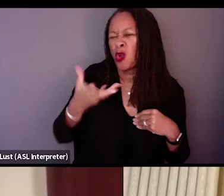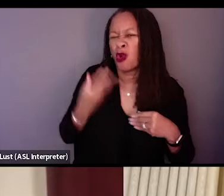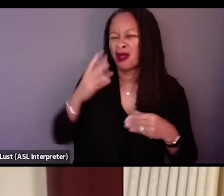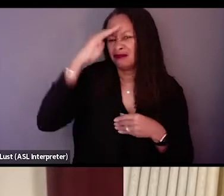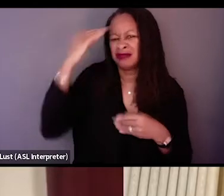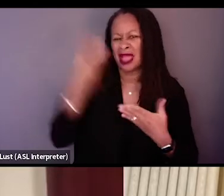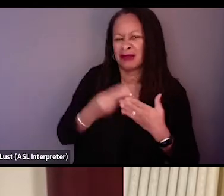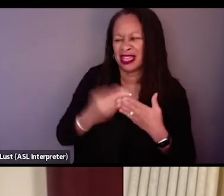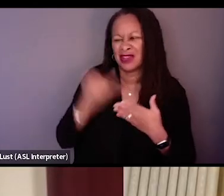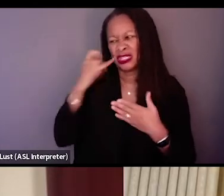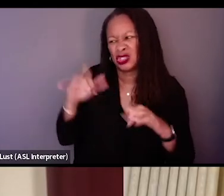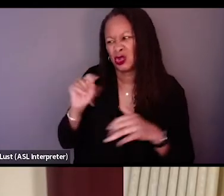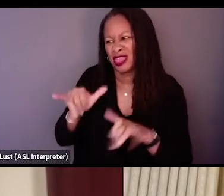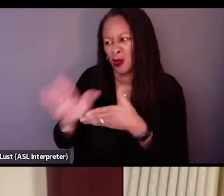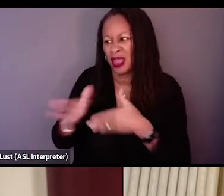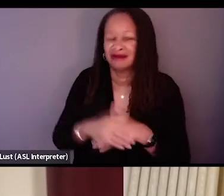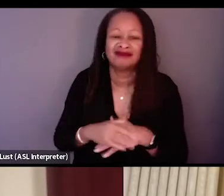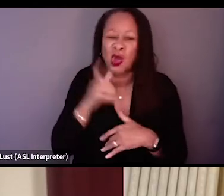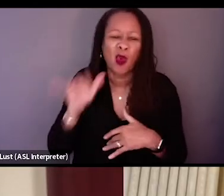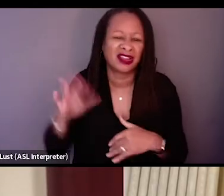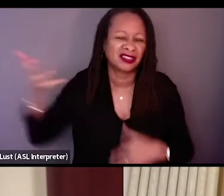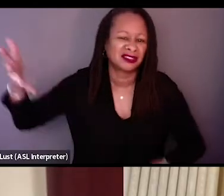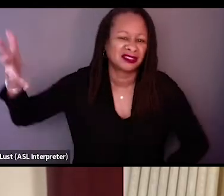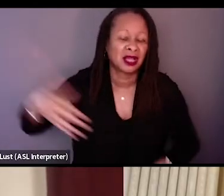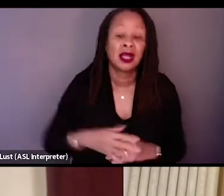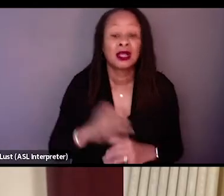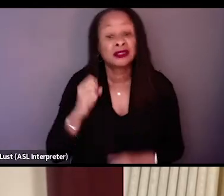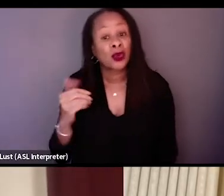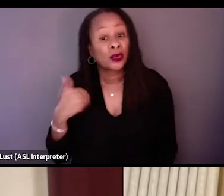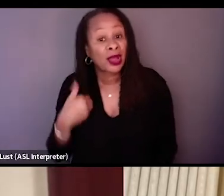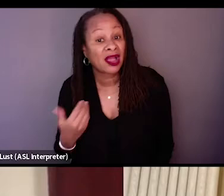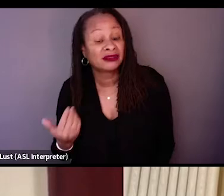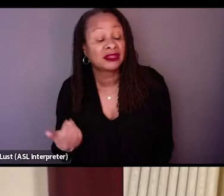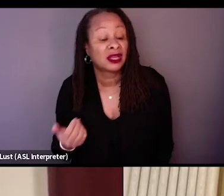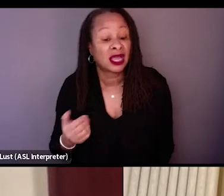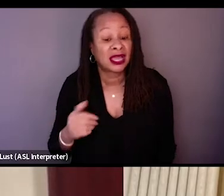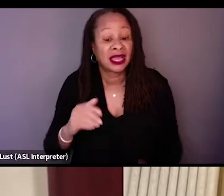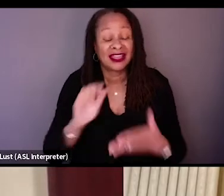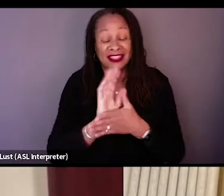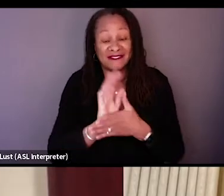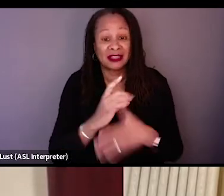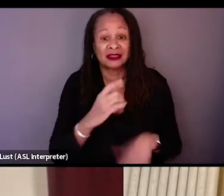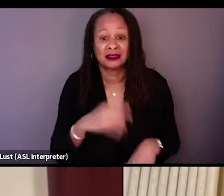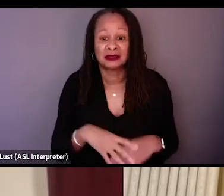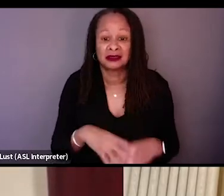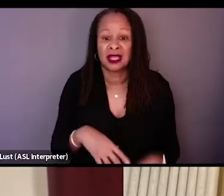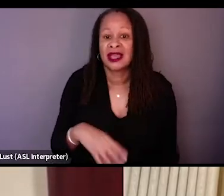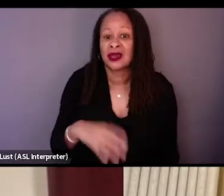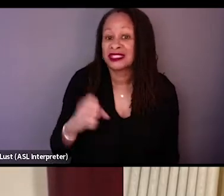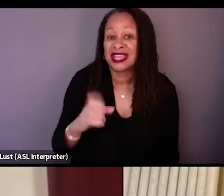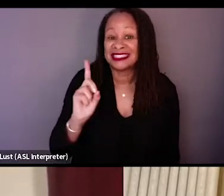we have to get it that way. That's okay. And so there was this, as I say in the film, de facto Black